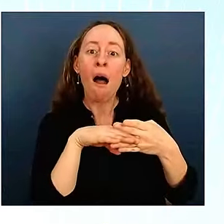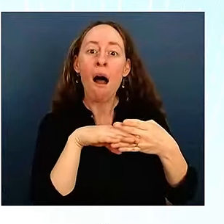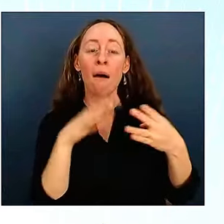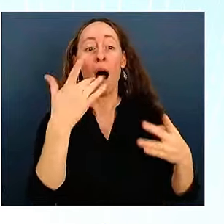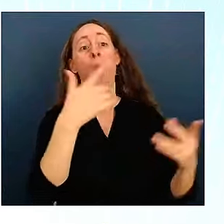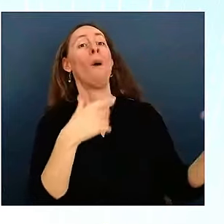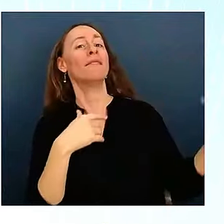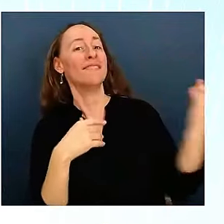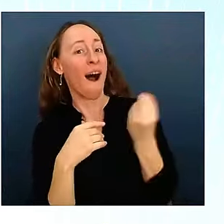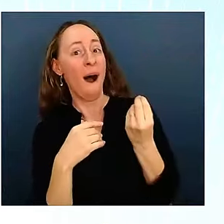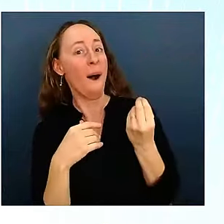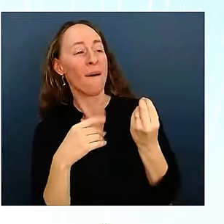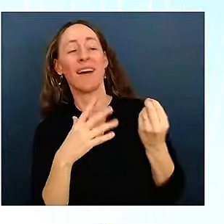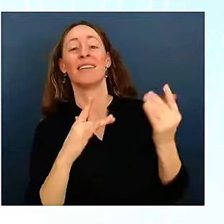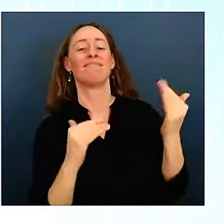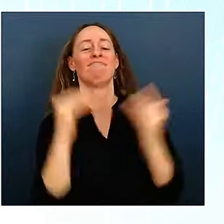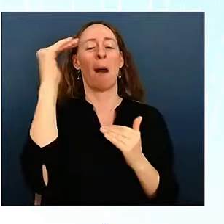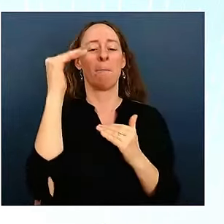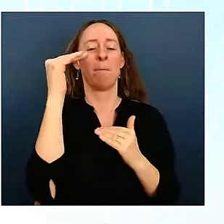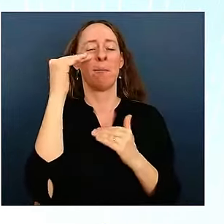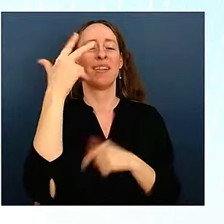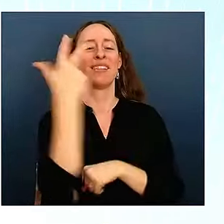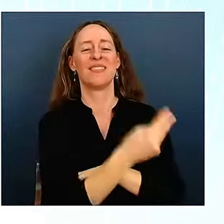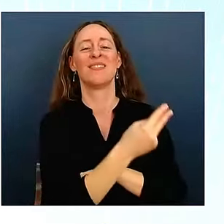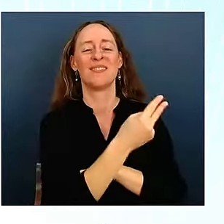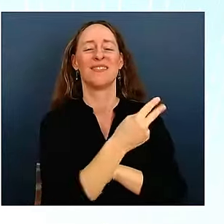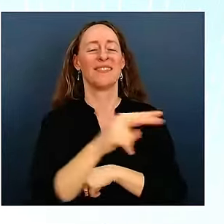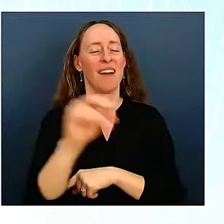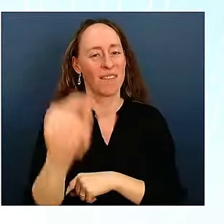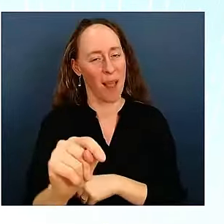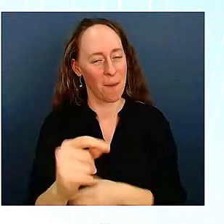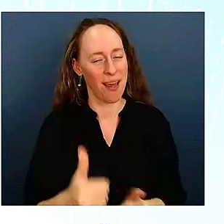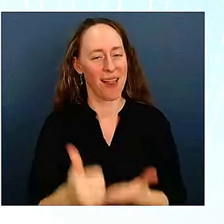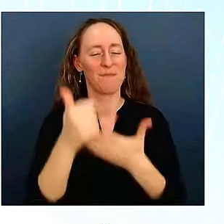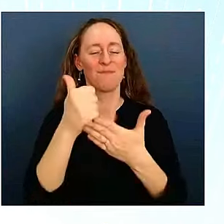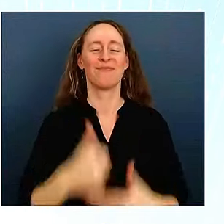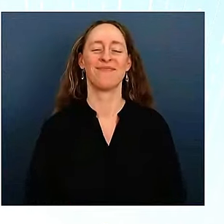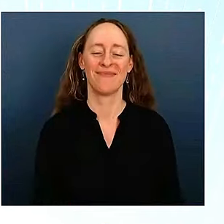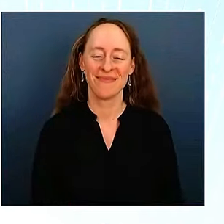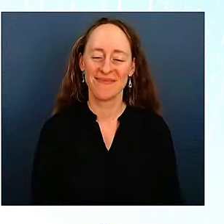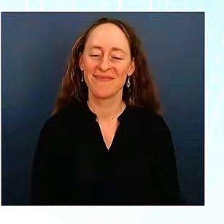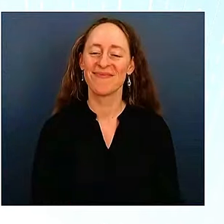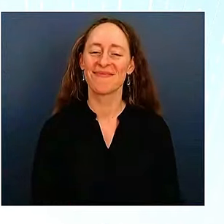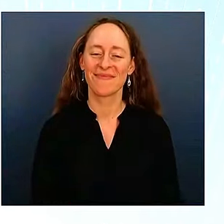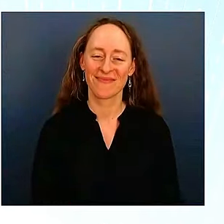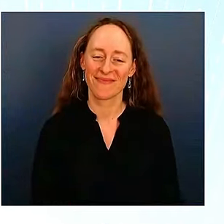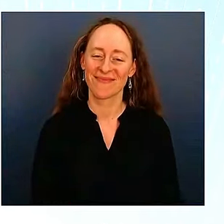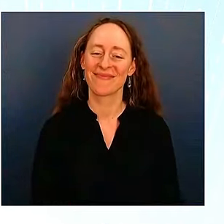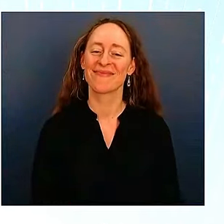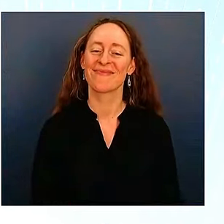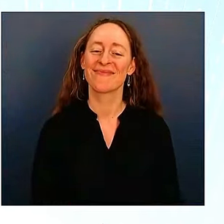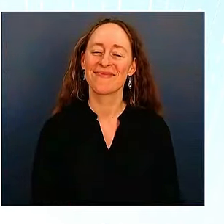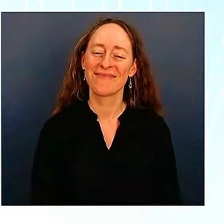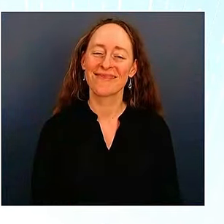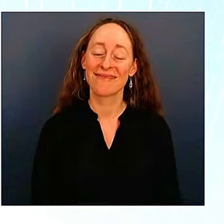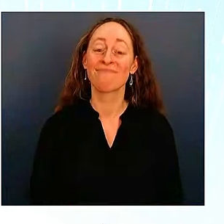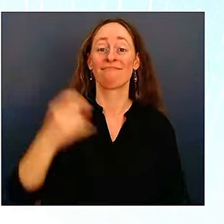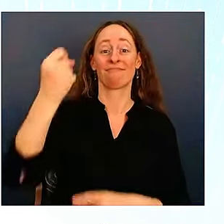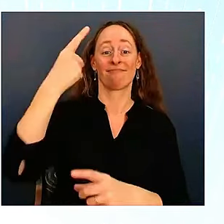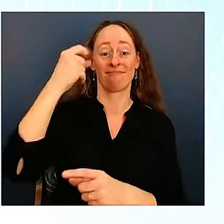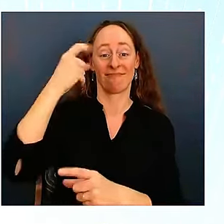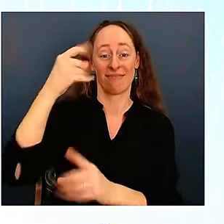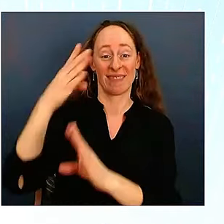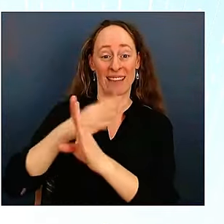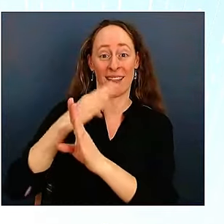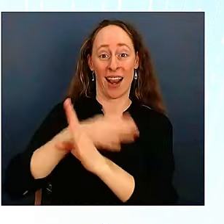Before the championship match, Coach Nancy, you shared an important lesson with the team. You reminded them